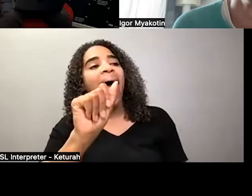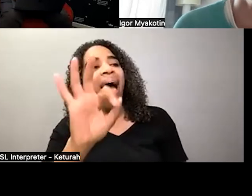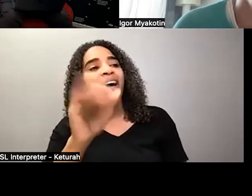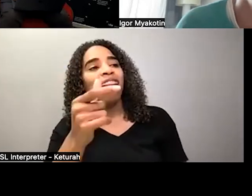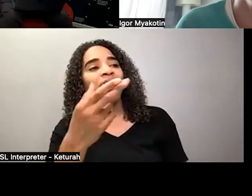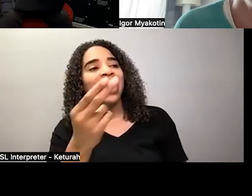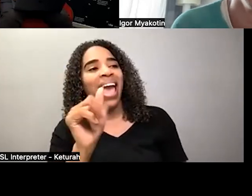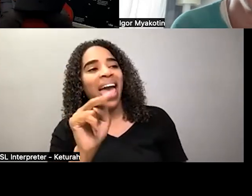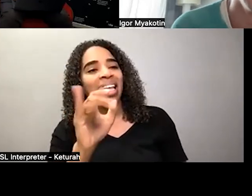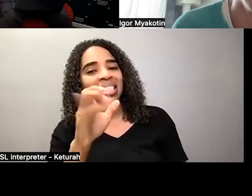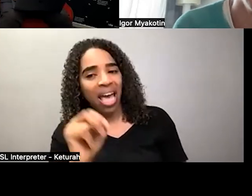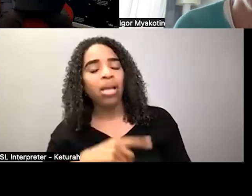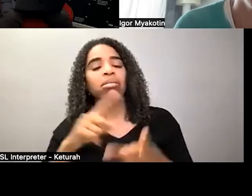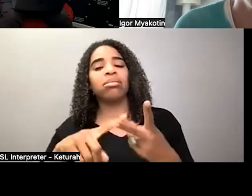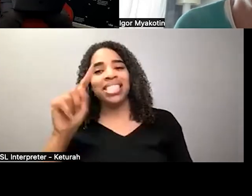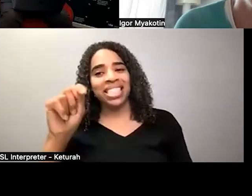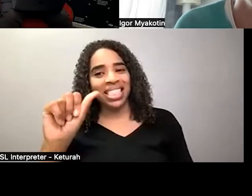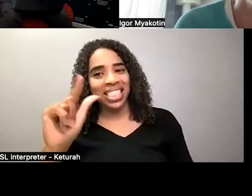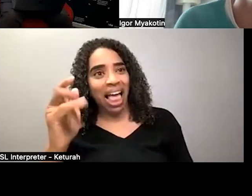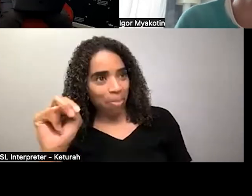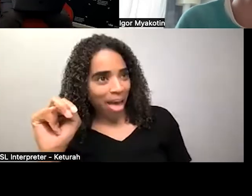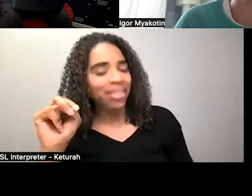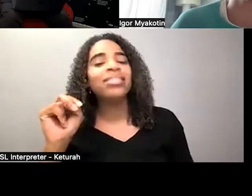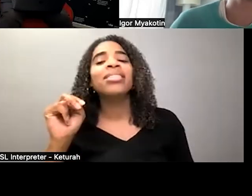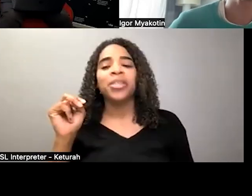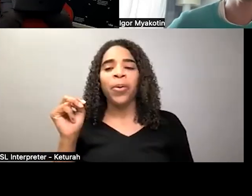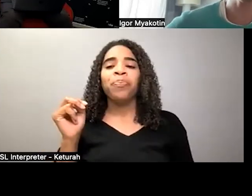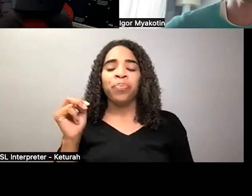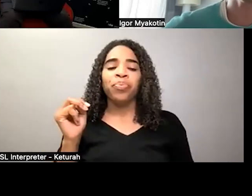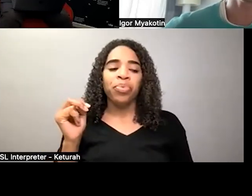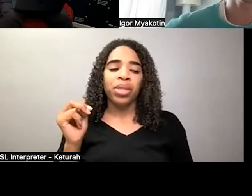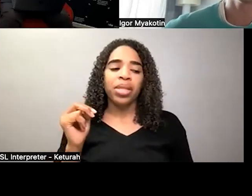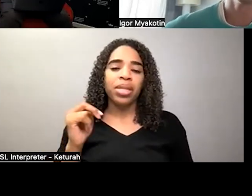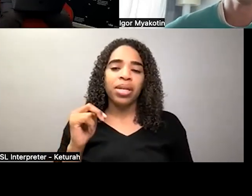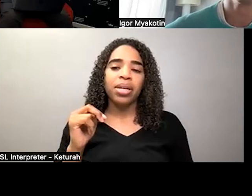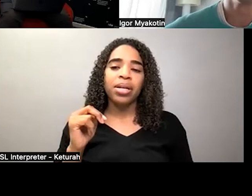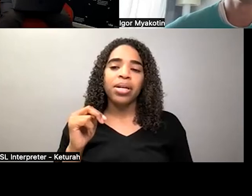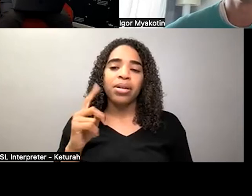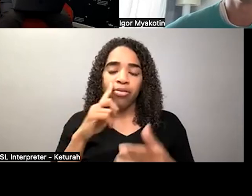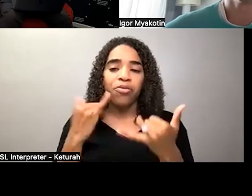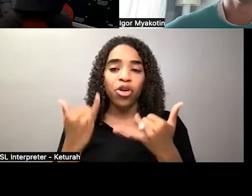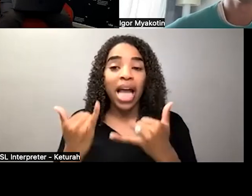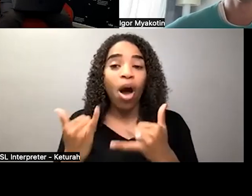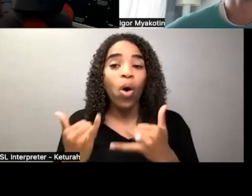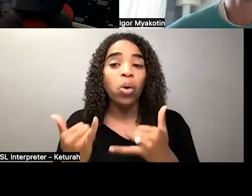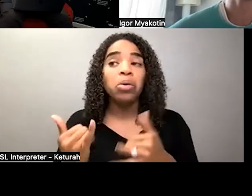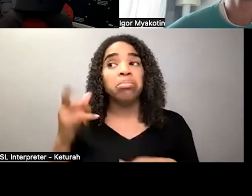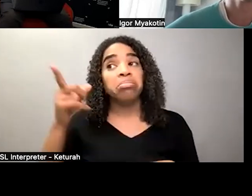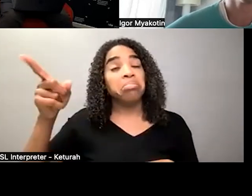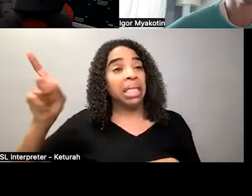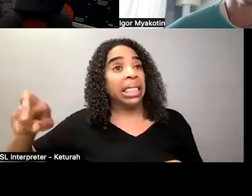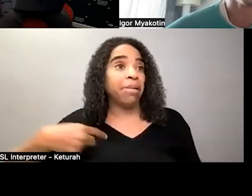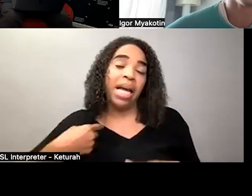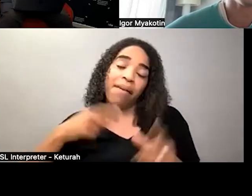filming under Taliban regime, so I might go. I mean, for now I have a cameraman there, but I'm needed there, so I have to